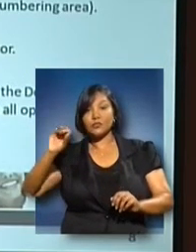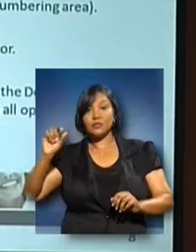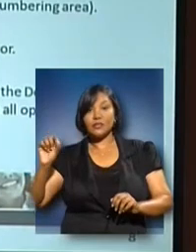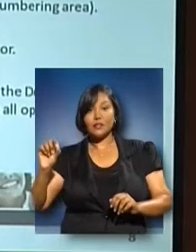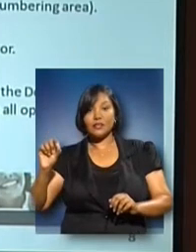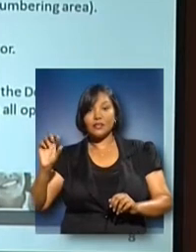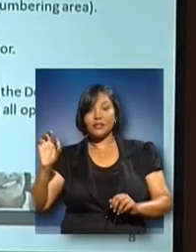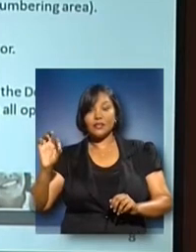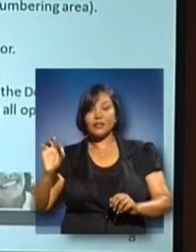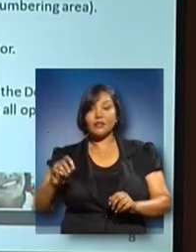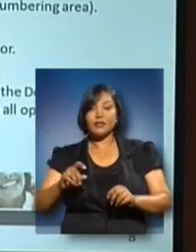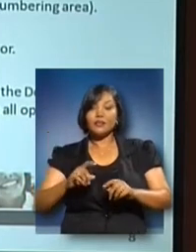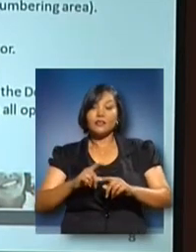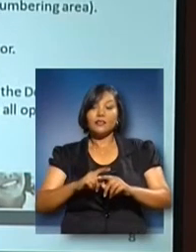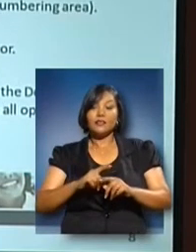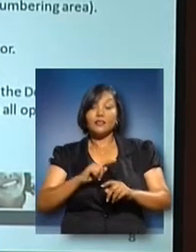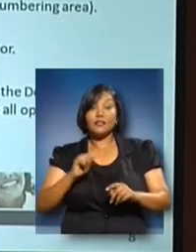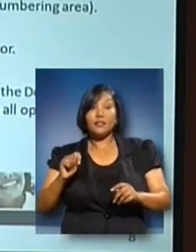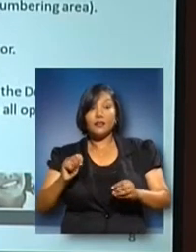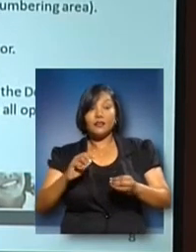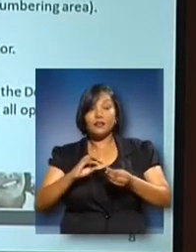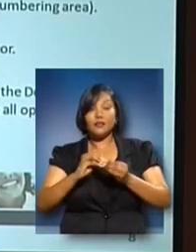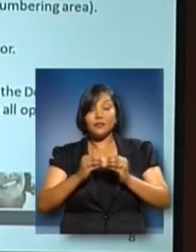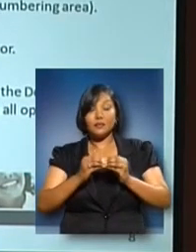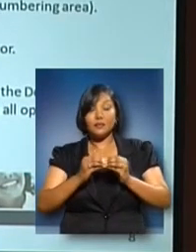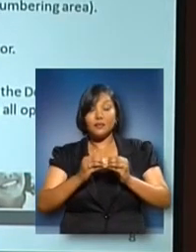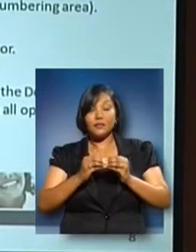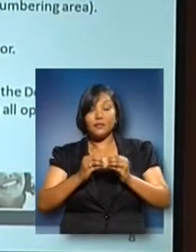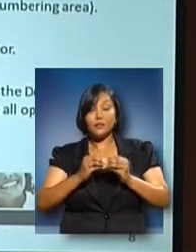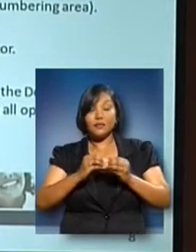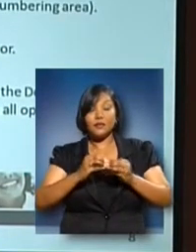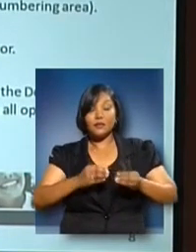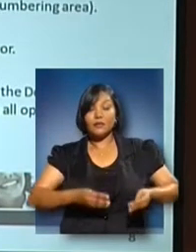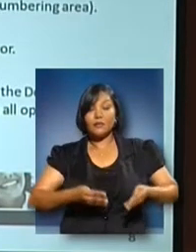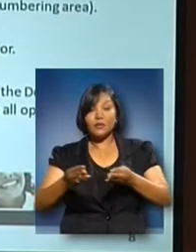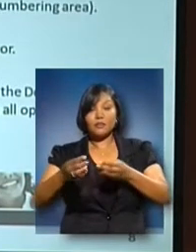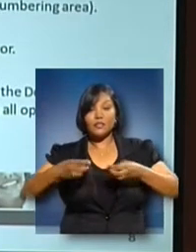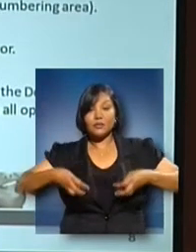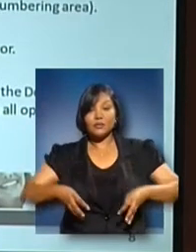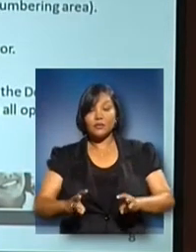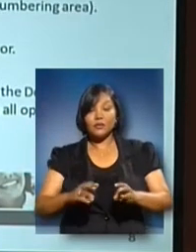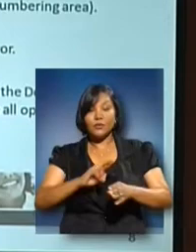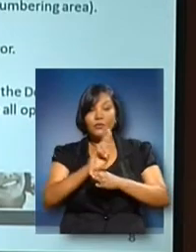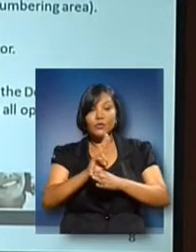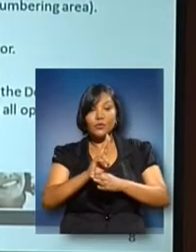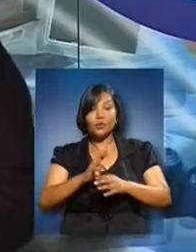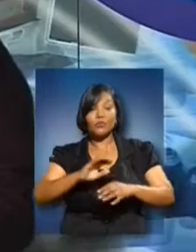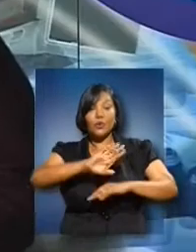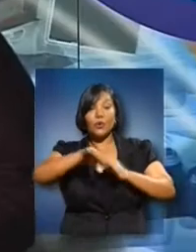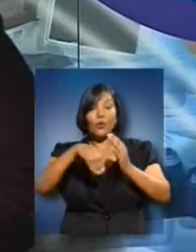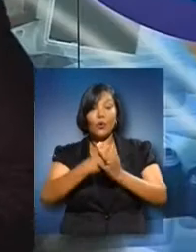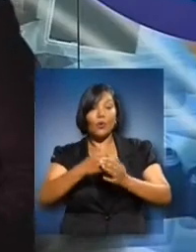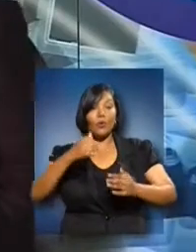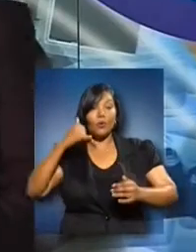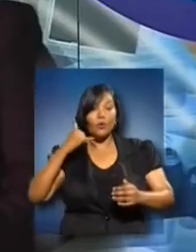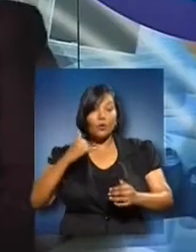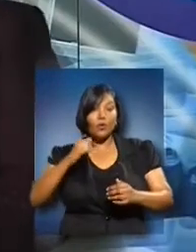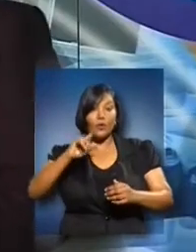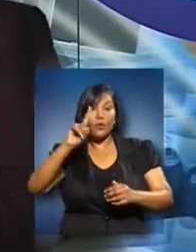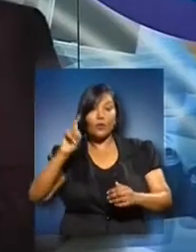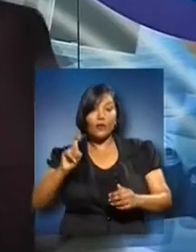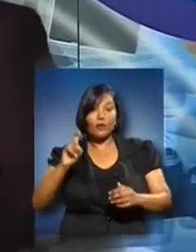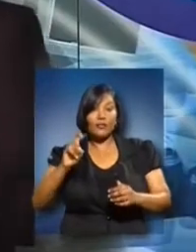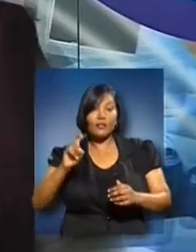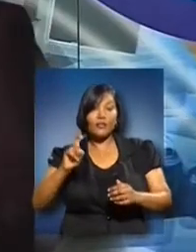the mechanism or method we used, we stated was going to be local query, which